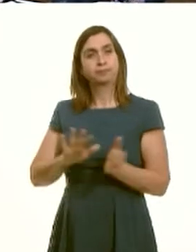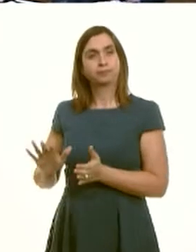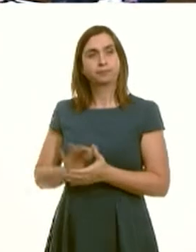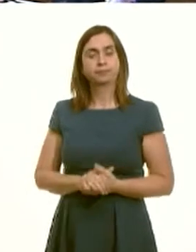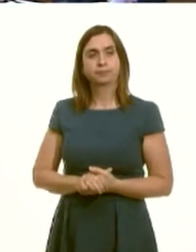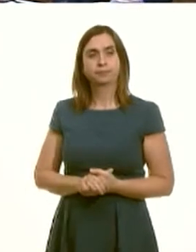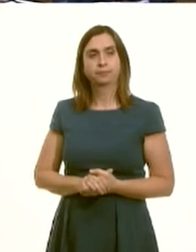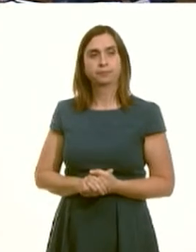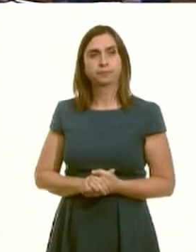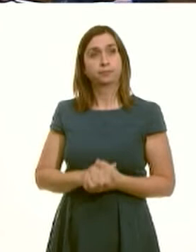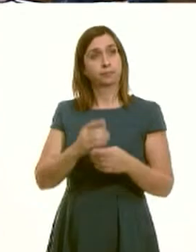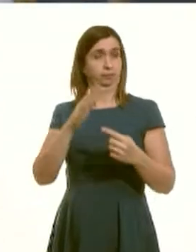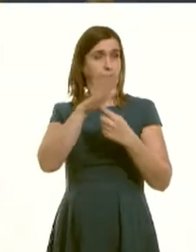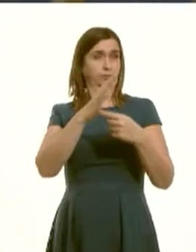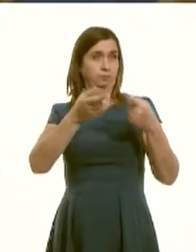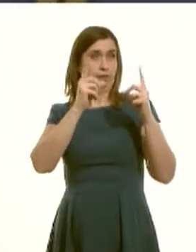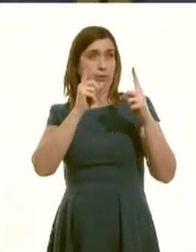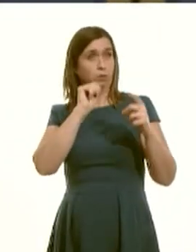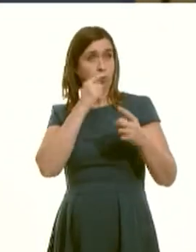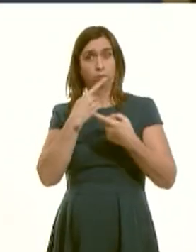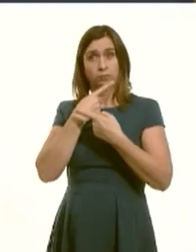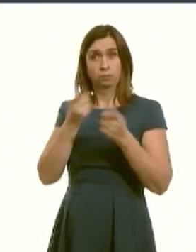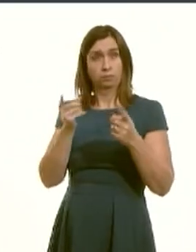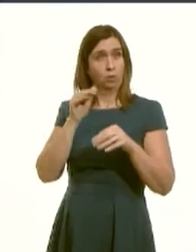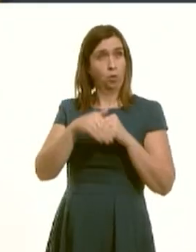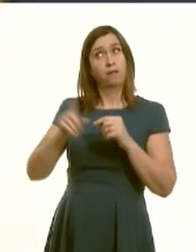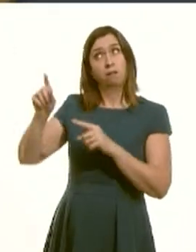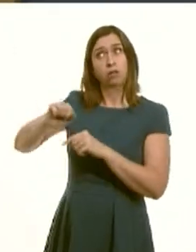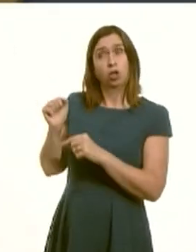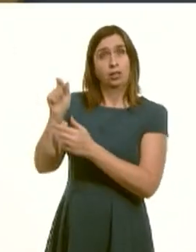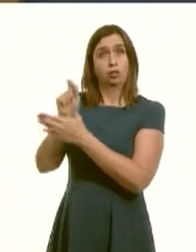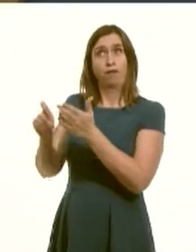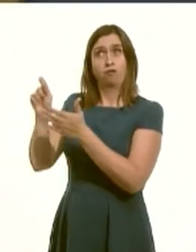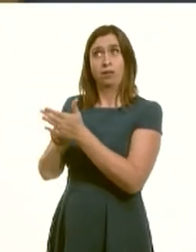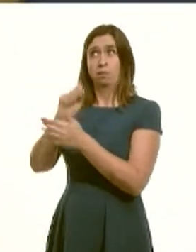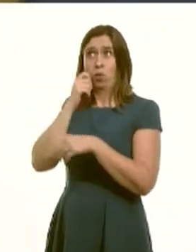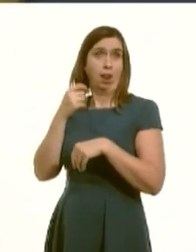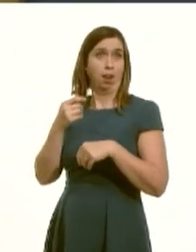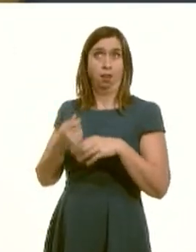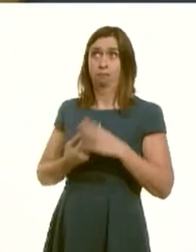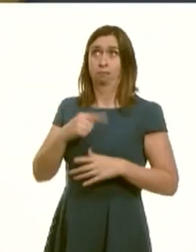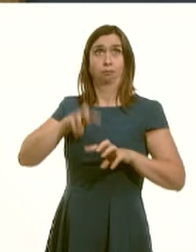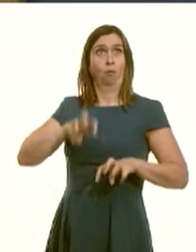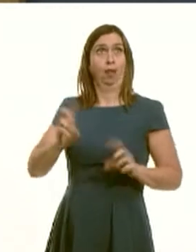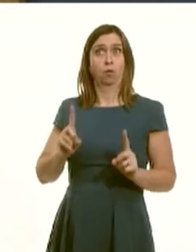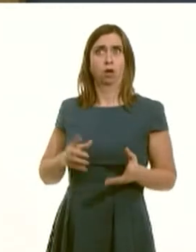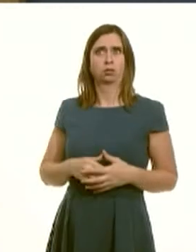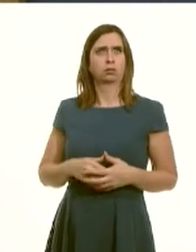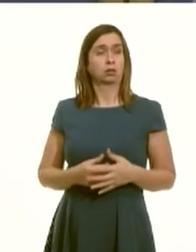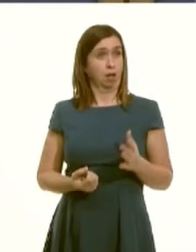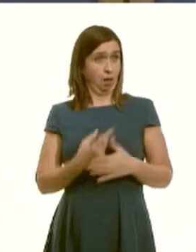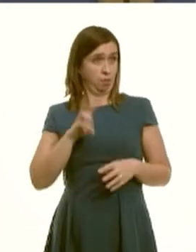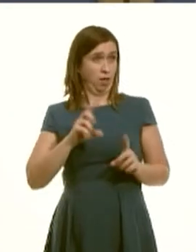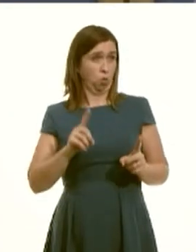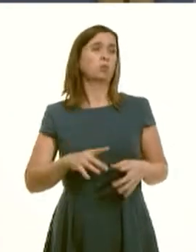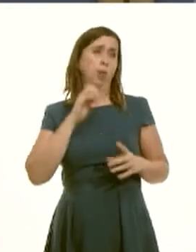Will the First Minister make a statement on the implications for Wales of the Scottish referendum? Well, significant is the word that I've